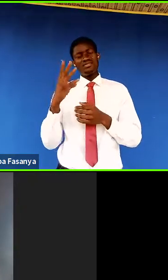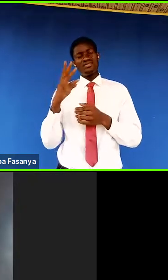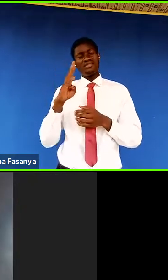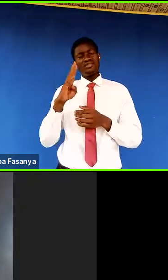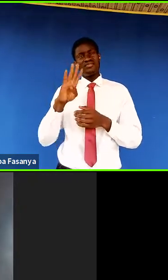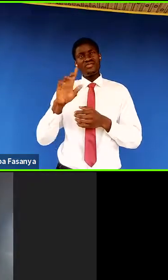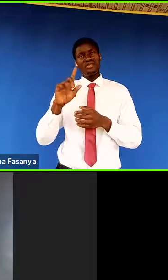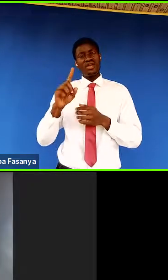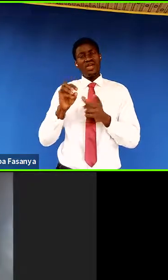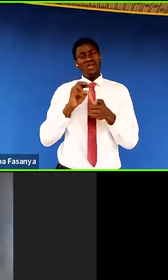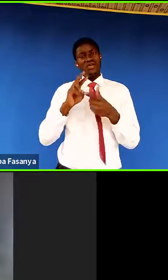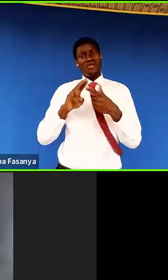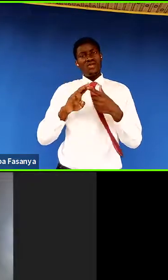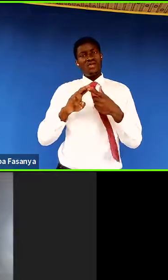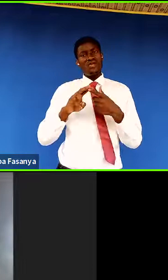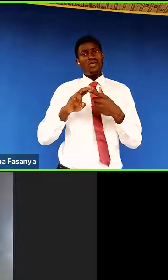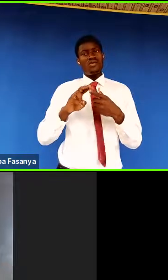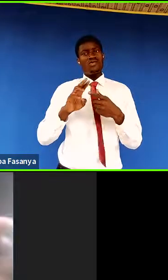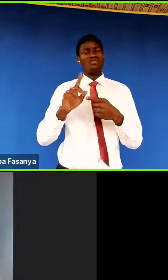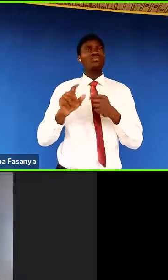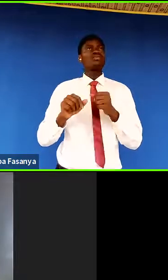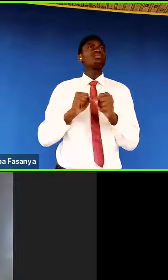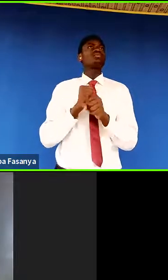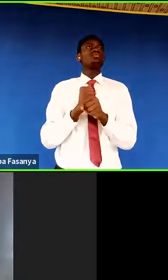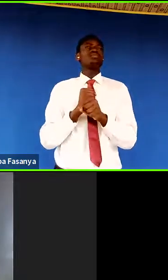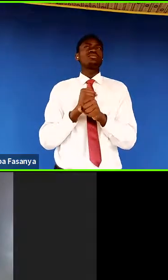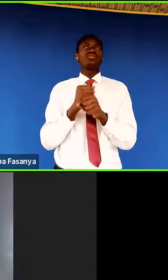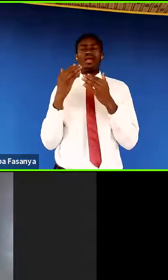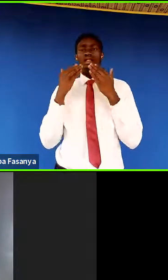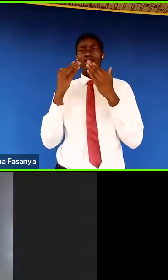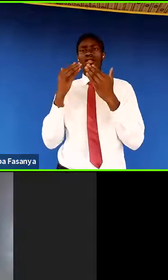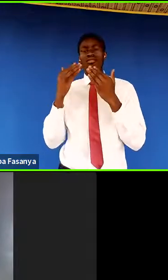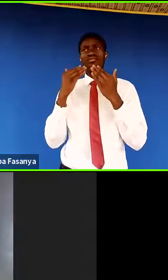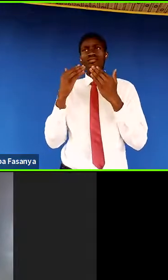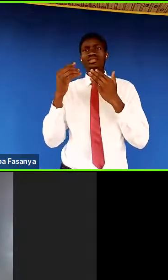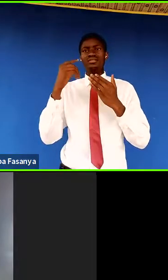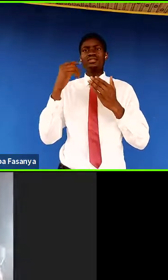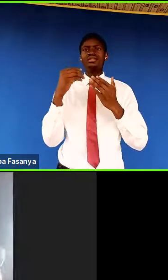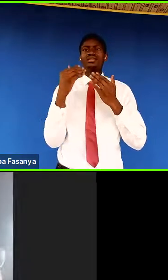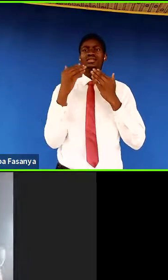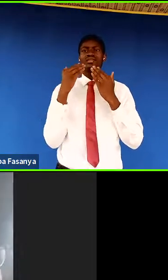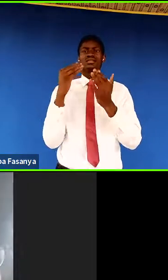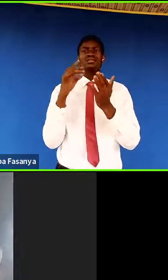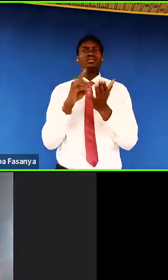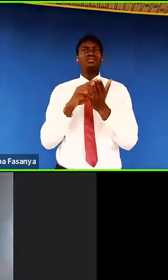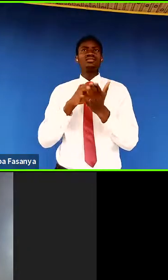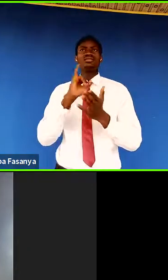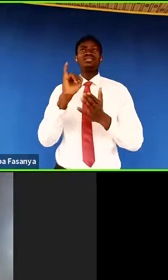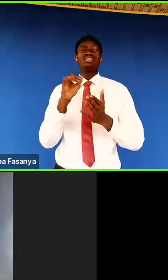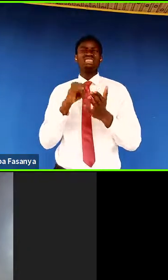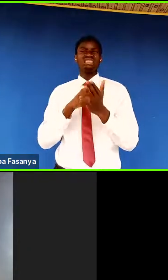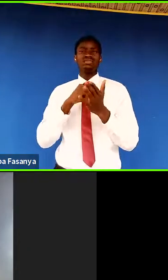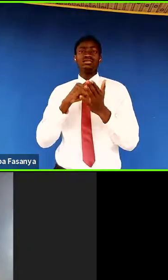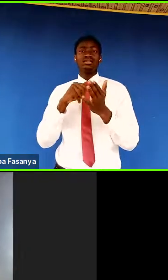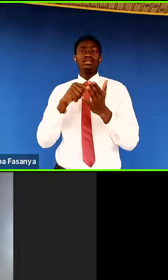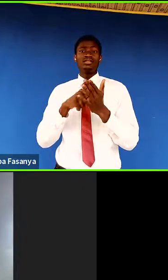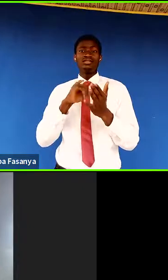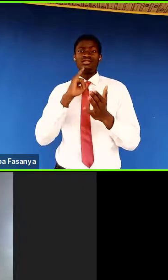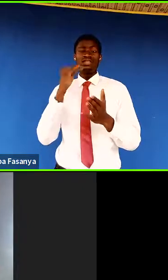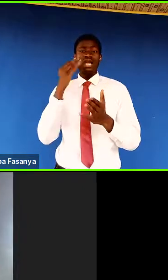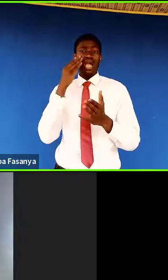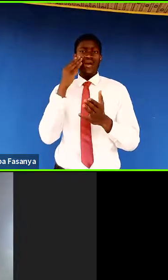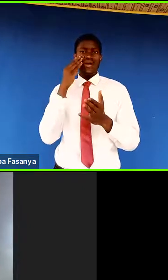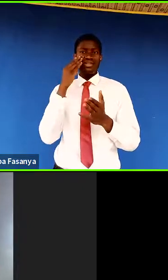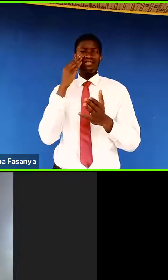You can thank now you, fall Dr. J, back for on that. those eggs, Thank you. because this is an awareness program for people to know in Nigeria. This is good